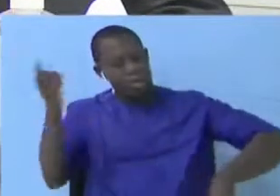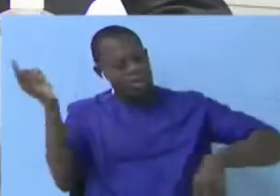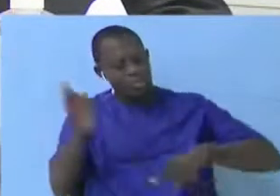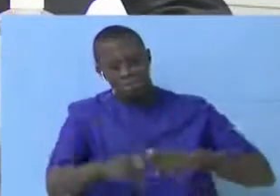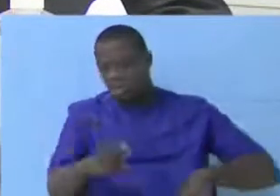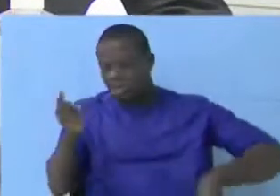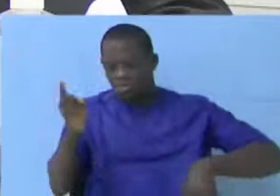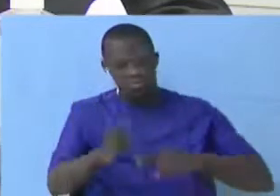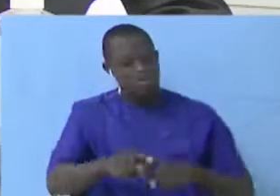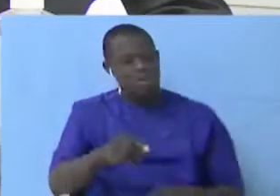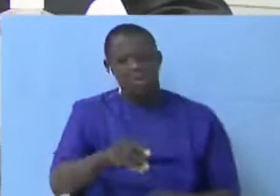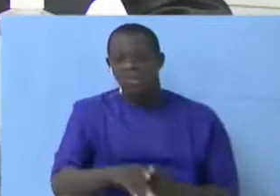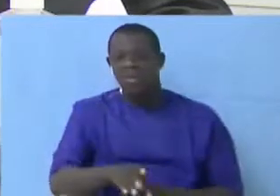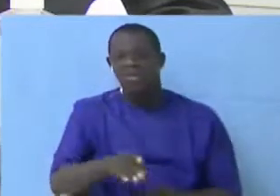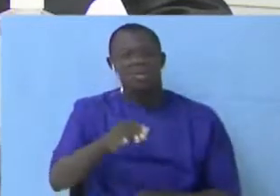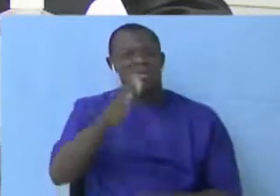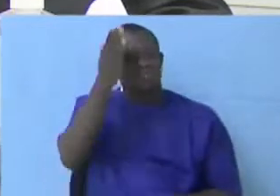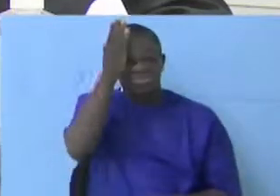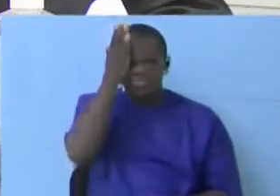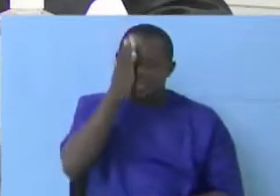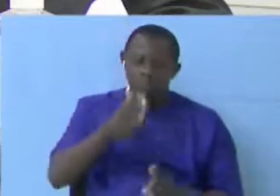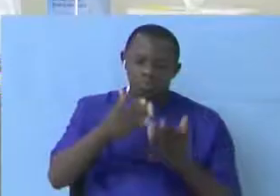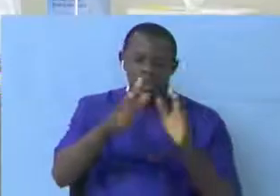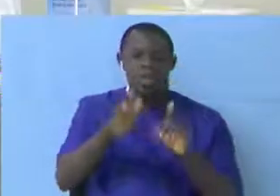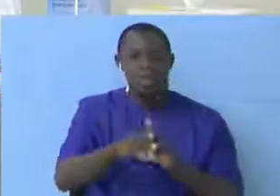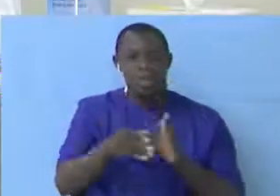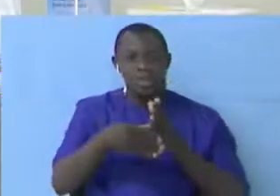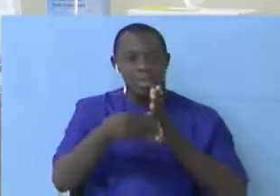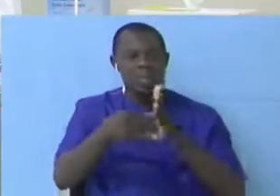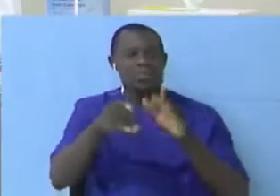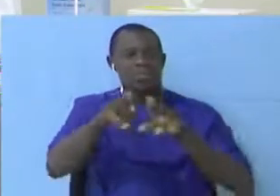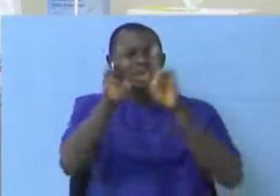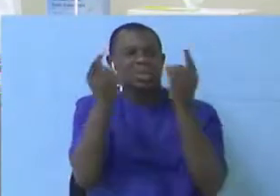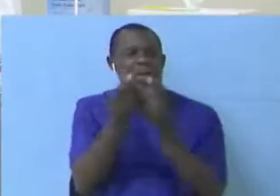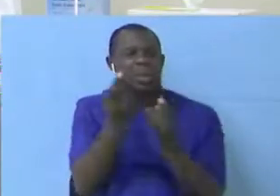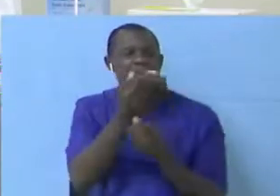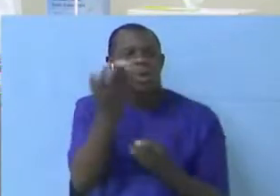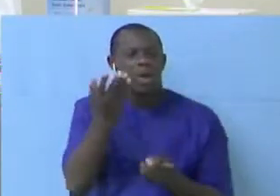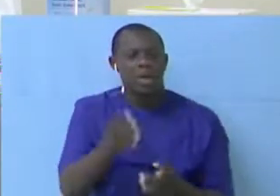bute kan kende ke fo. Where was the Director General?